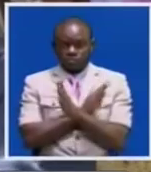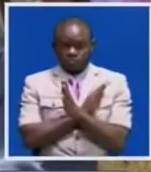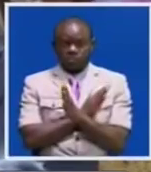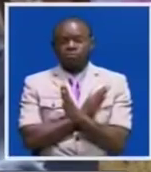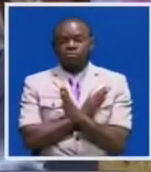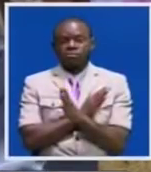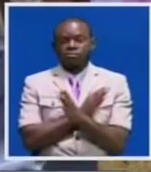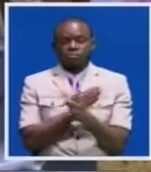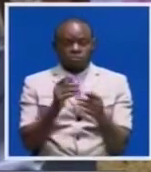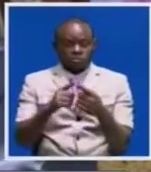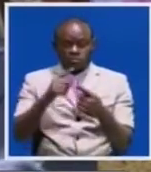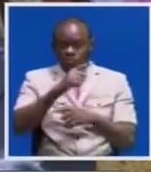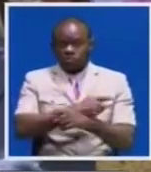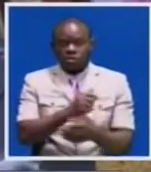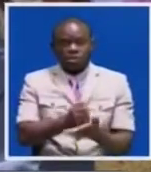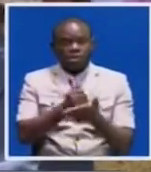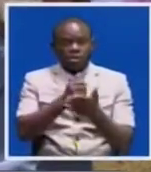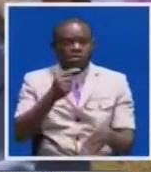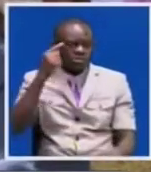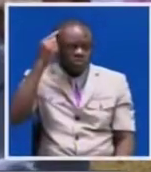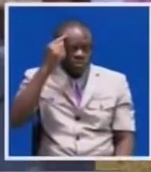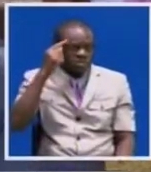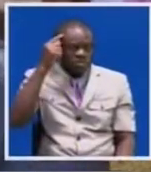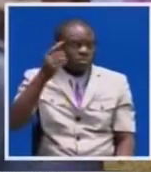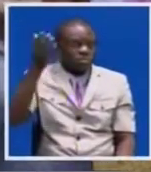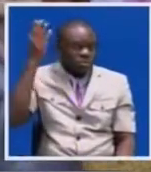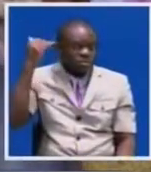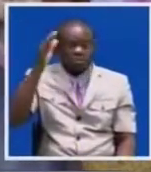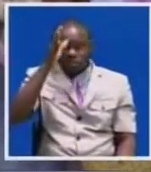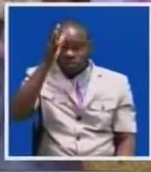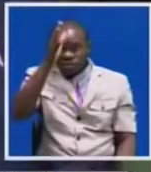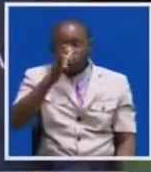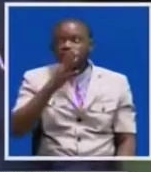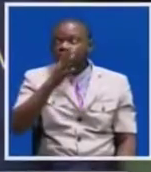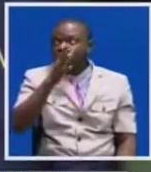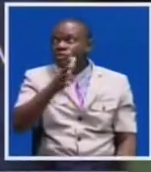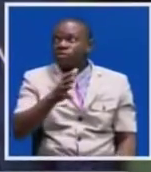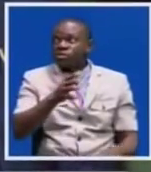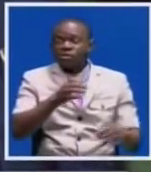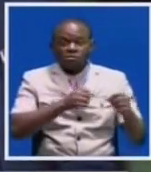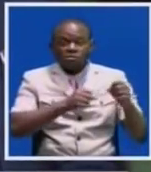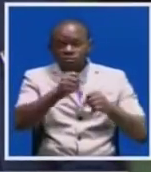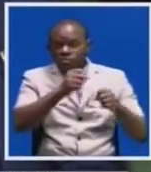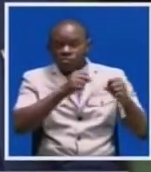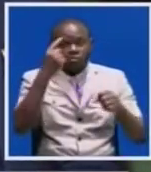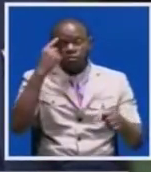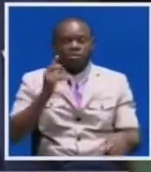sacrifices our forefathers and mothers made to be where we are